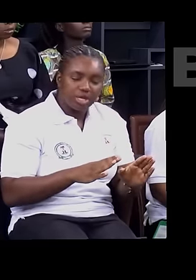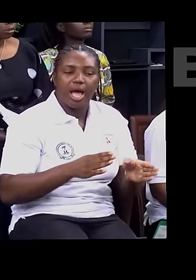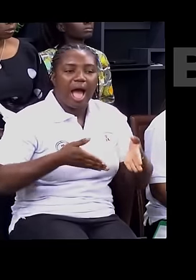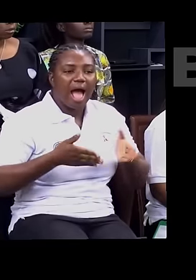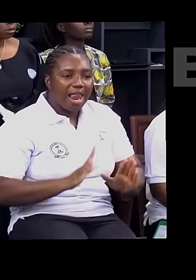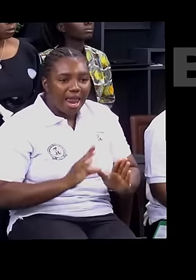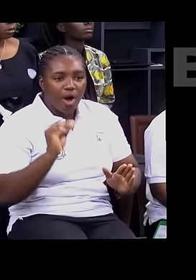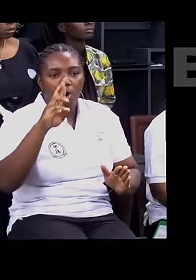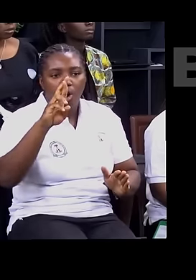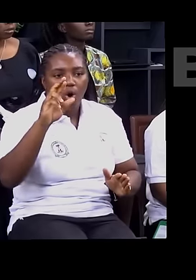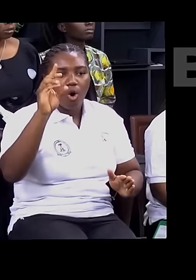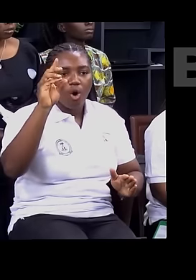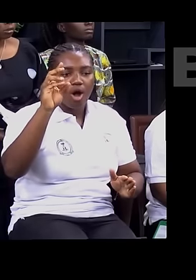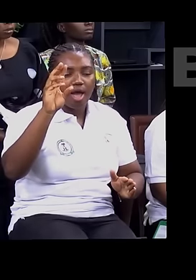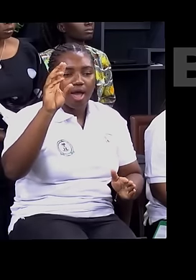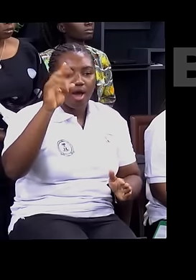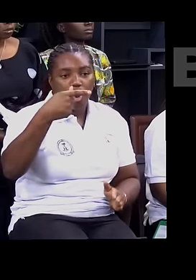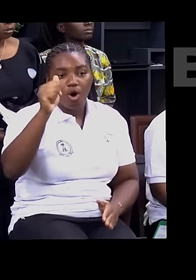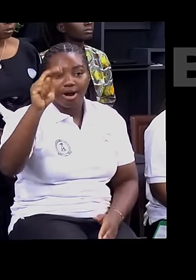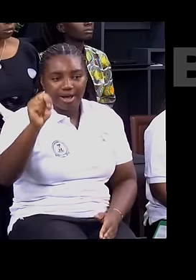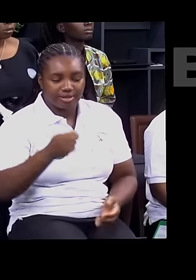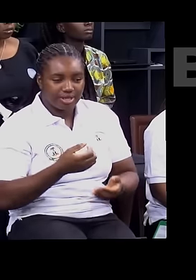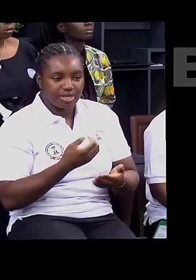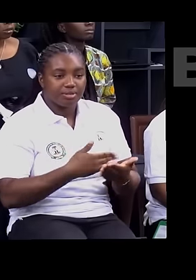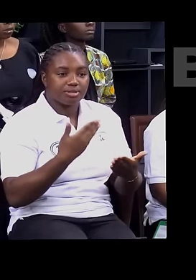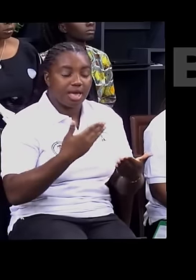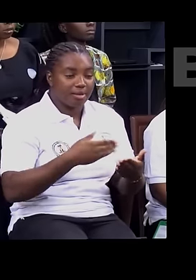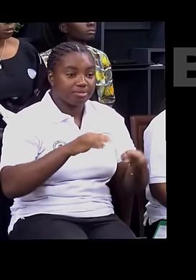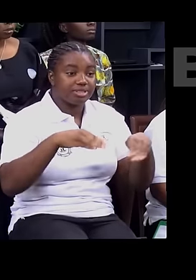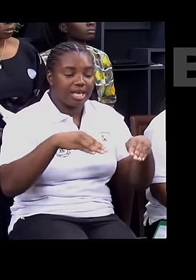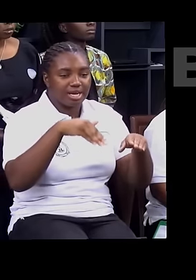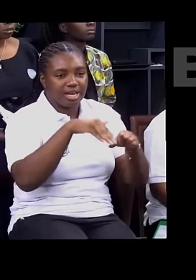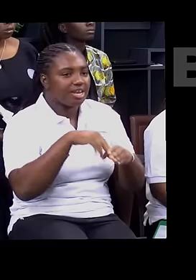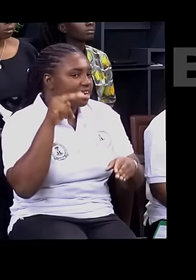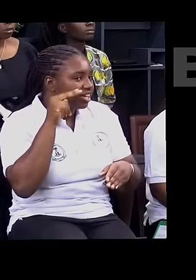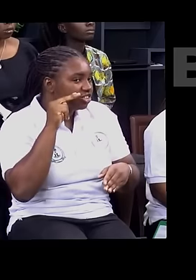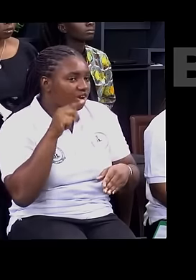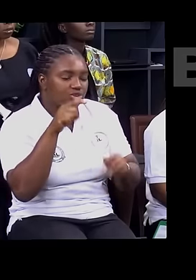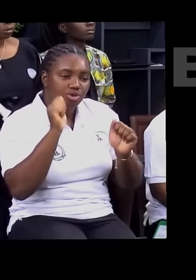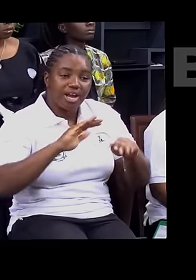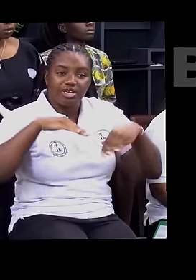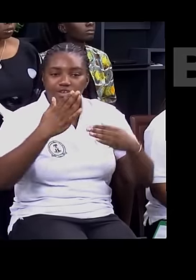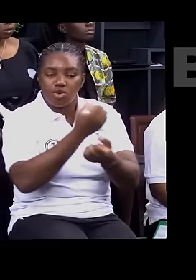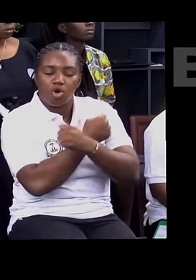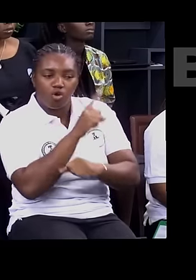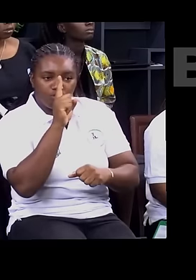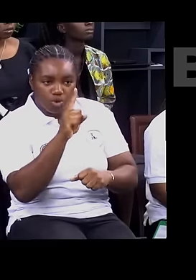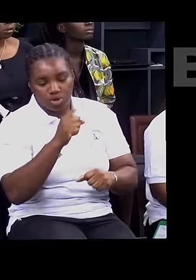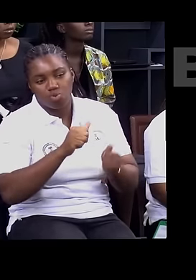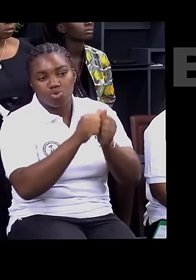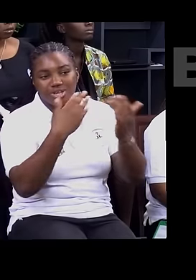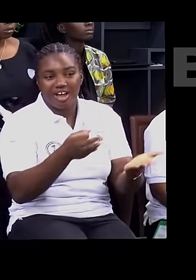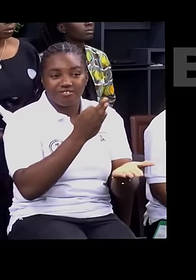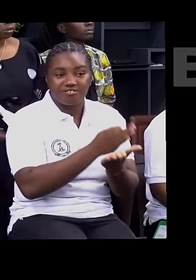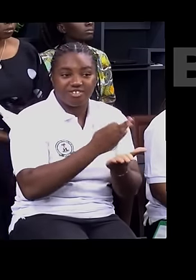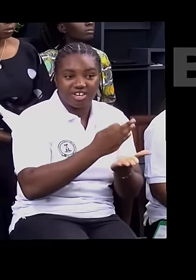Nigeria. People are only allowed to donate for their loved ones without financial consideration. If you are willing to work